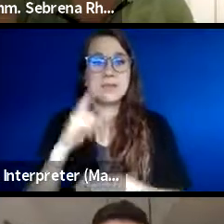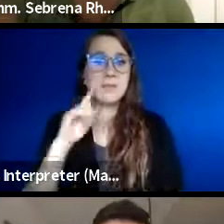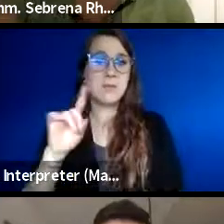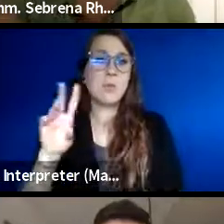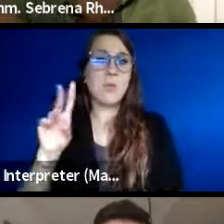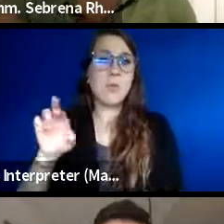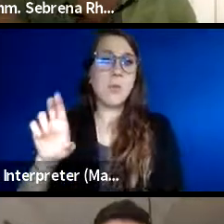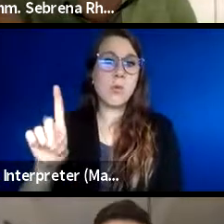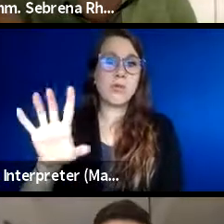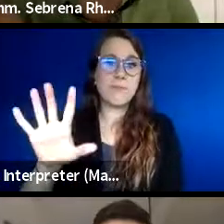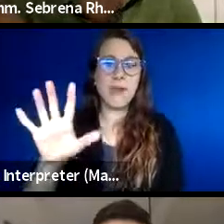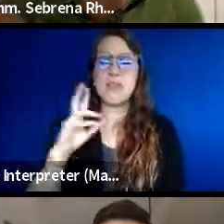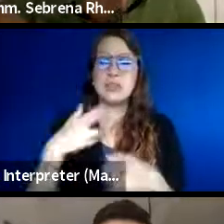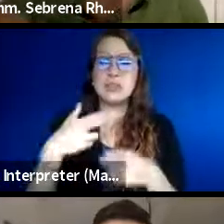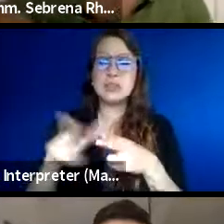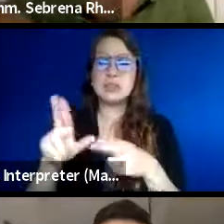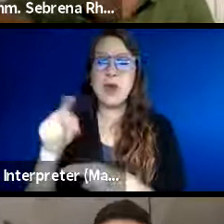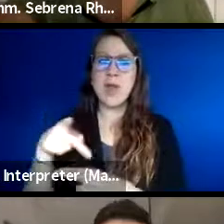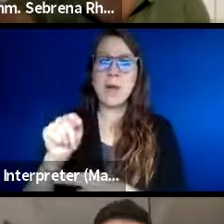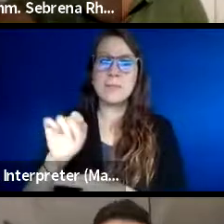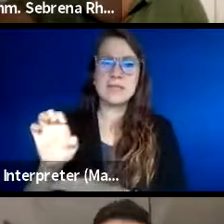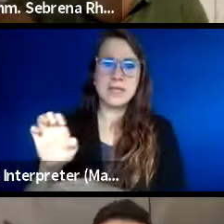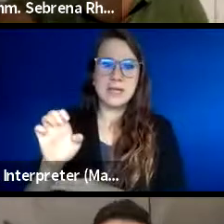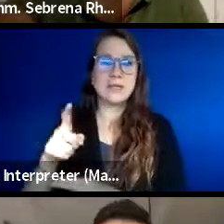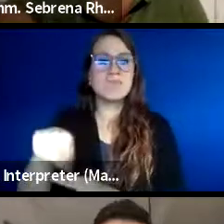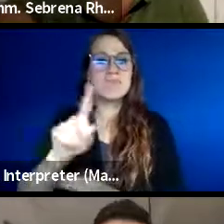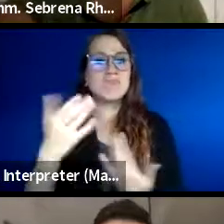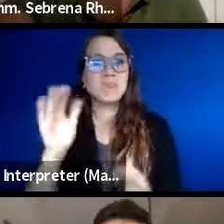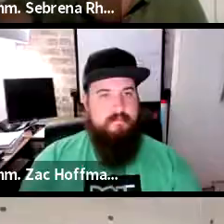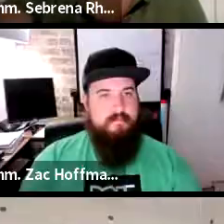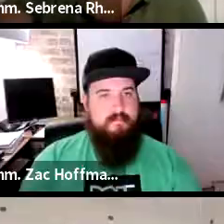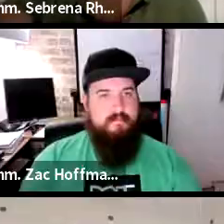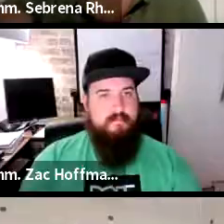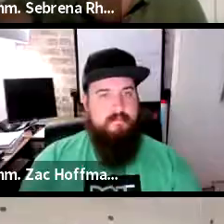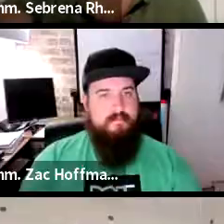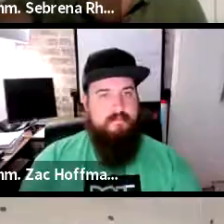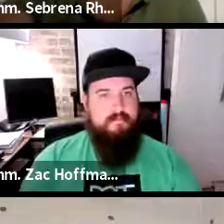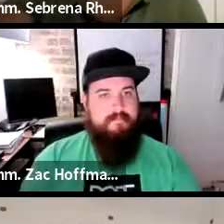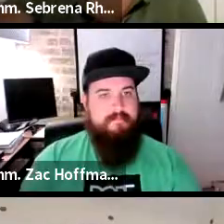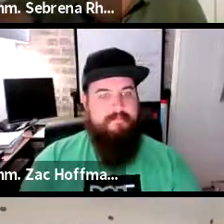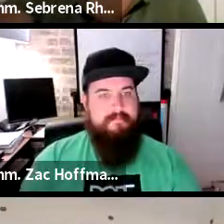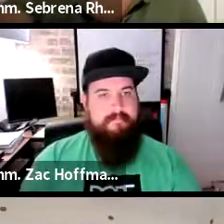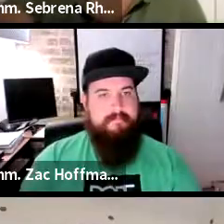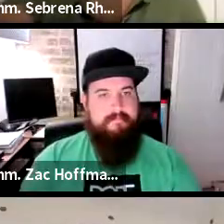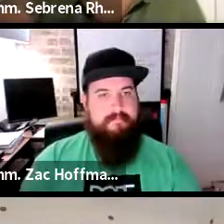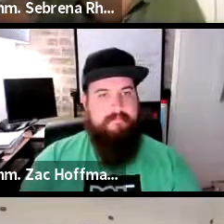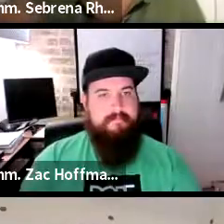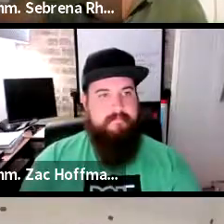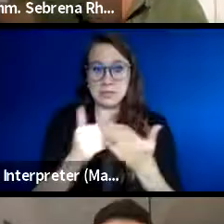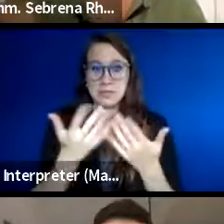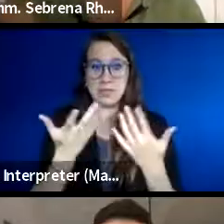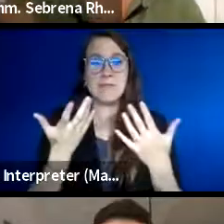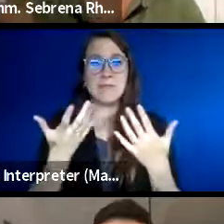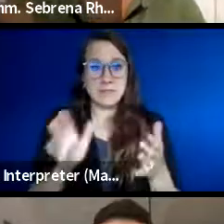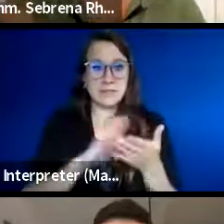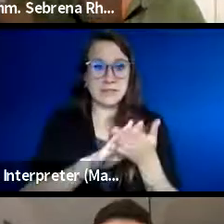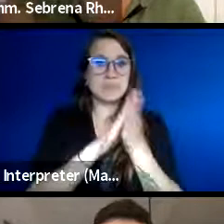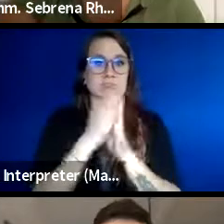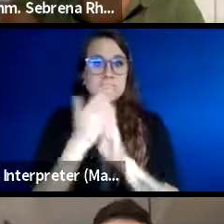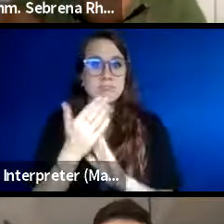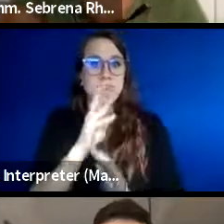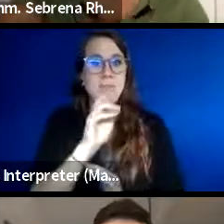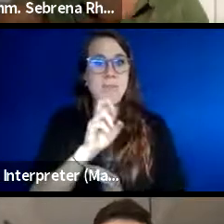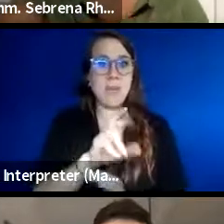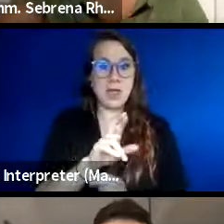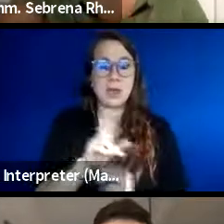a couple of brief updates. As you all know, the budget has been transmitted from the Mayor's office down